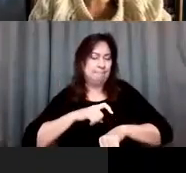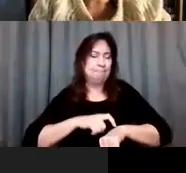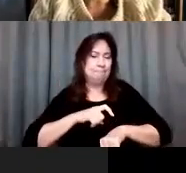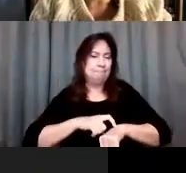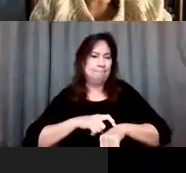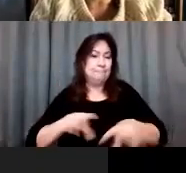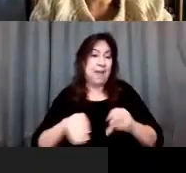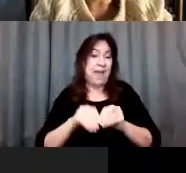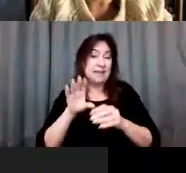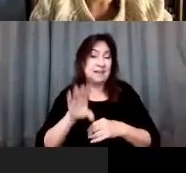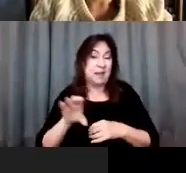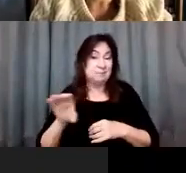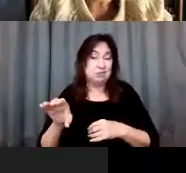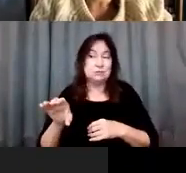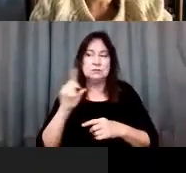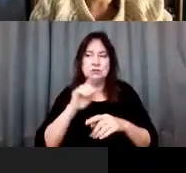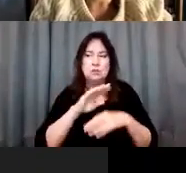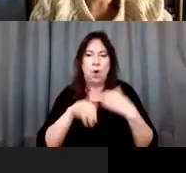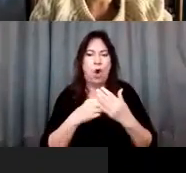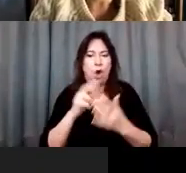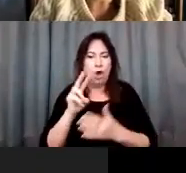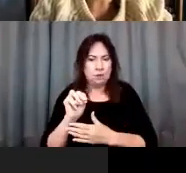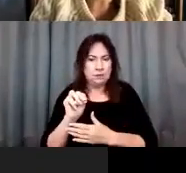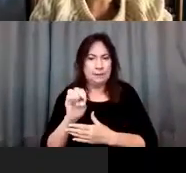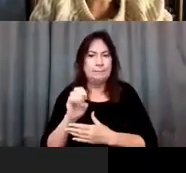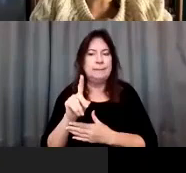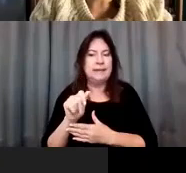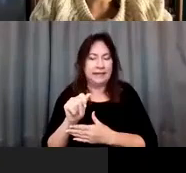captions to all your multimedia. There's a link,